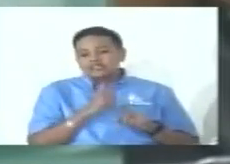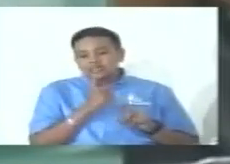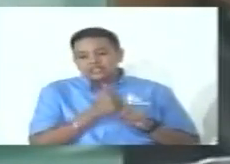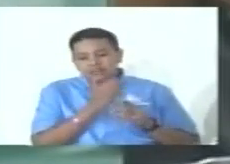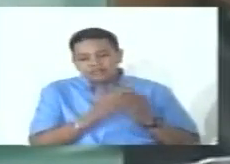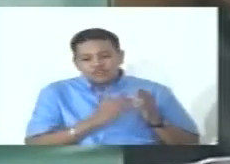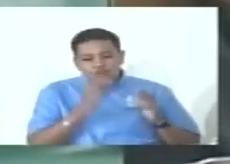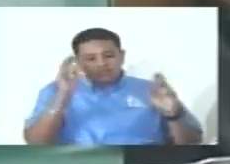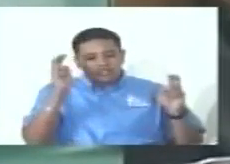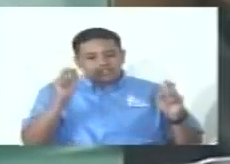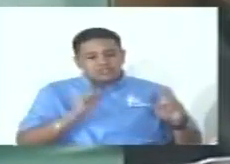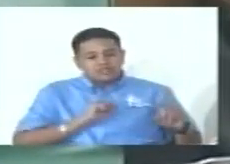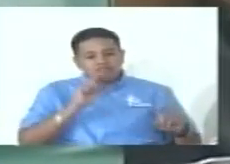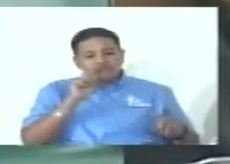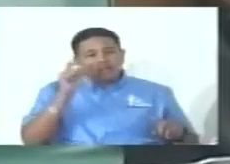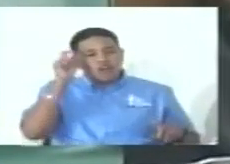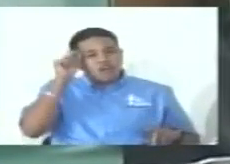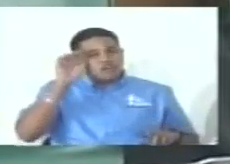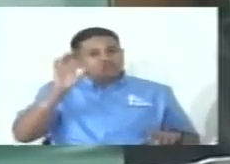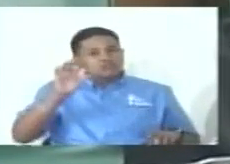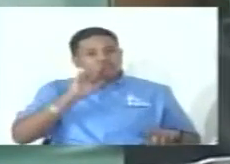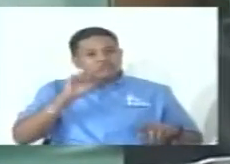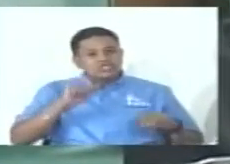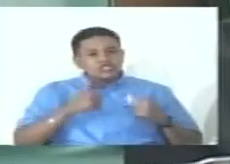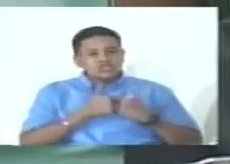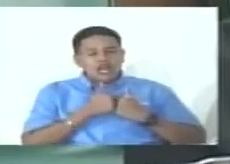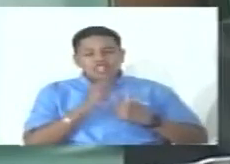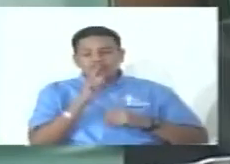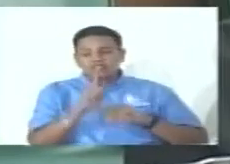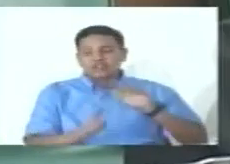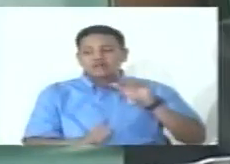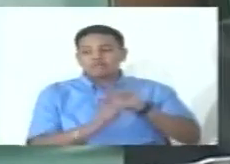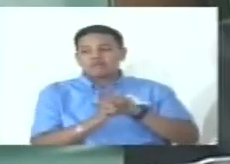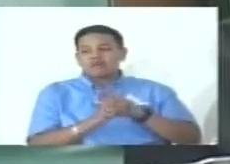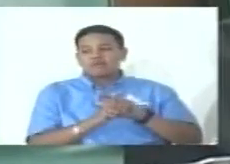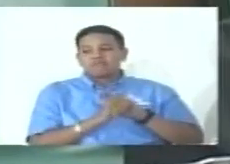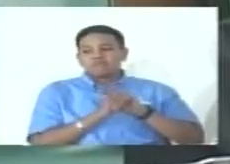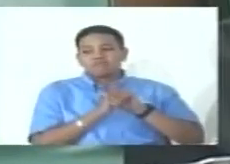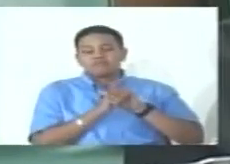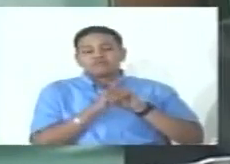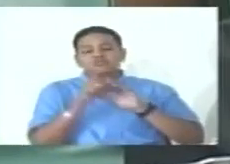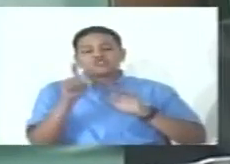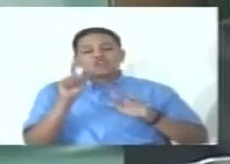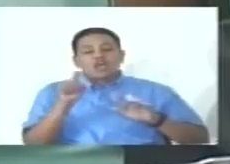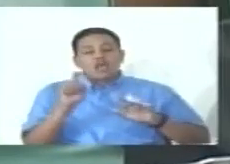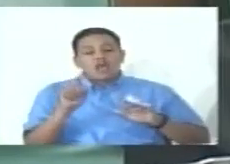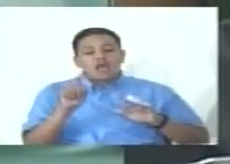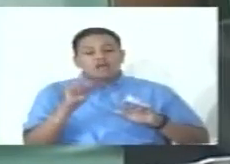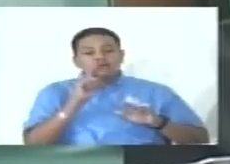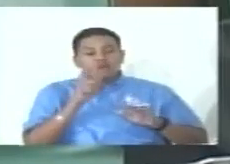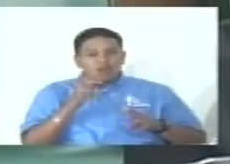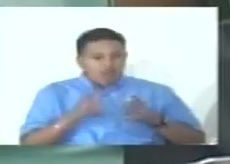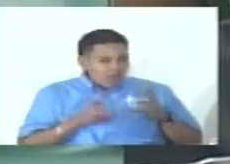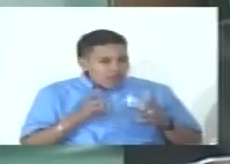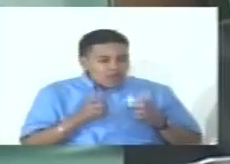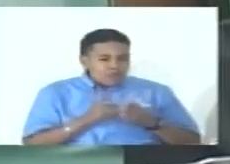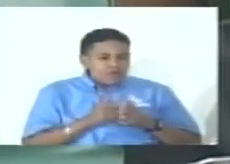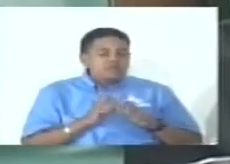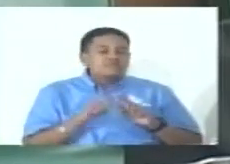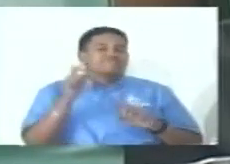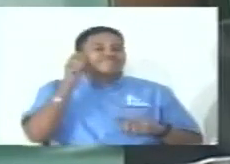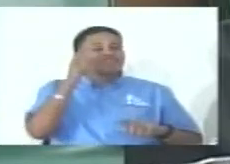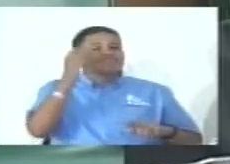and I understand very well the challenges that she had to grapple with. But, you